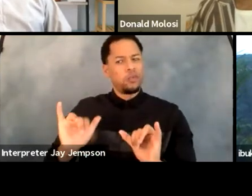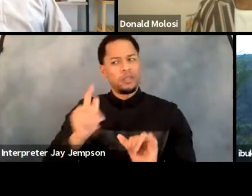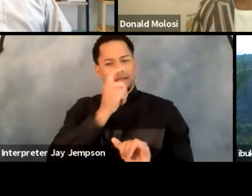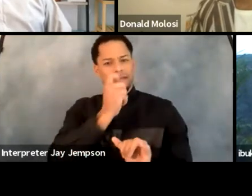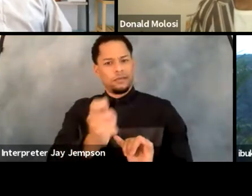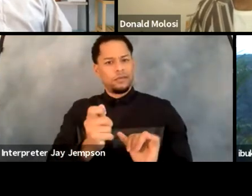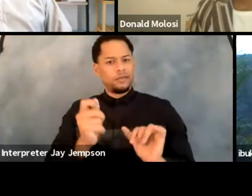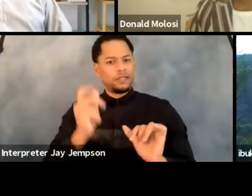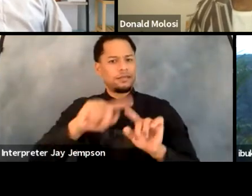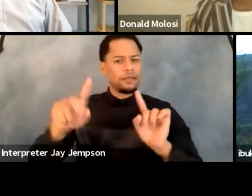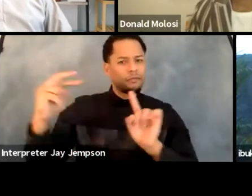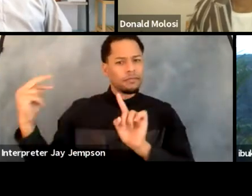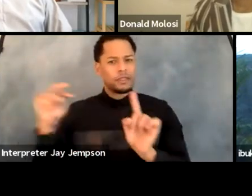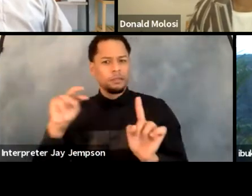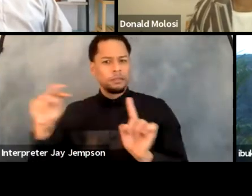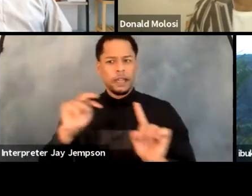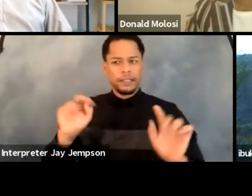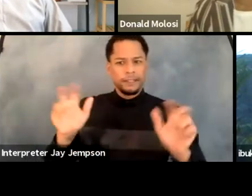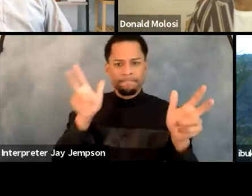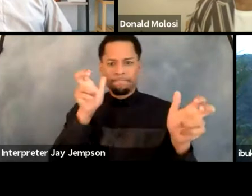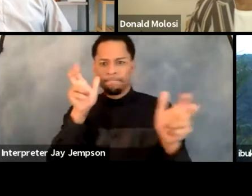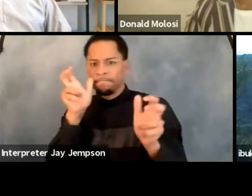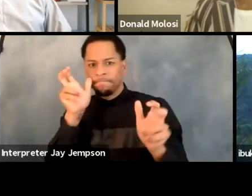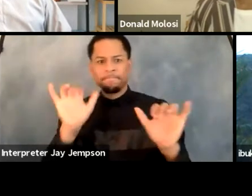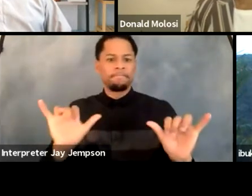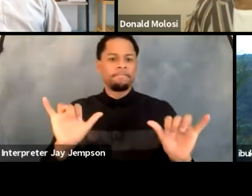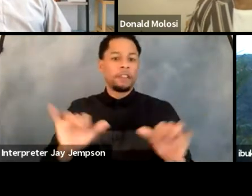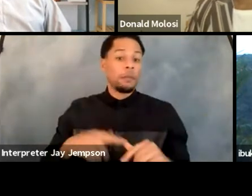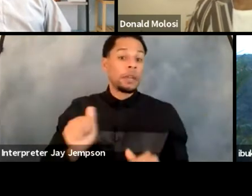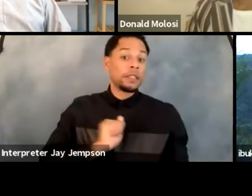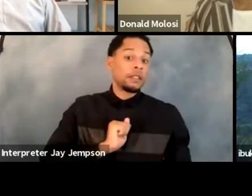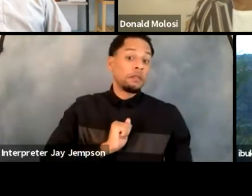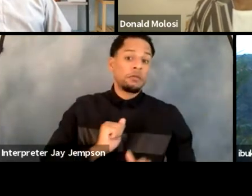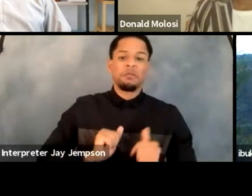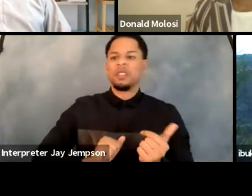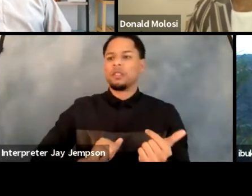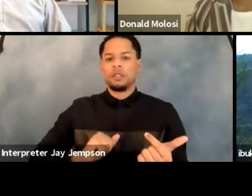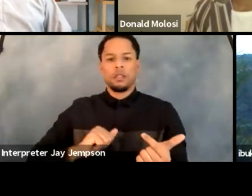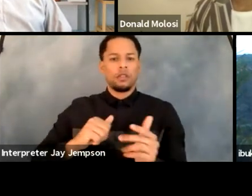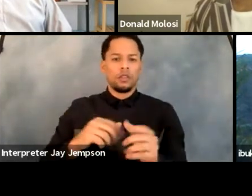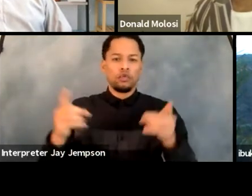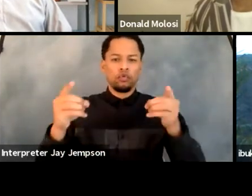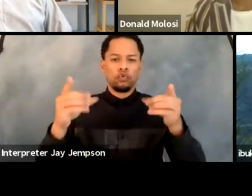for me, I've been a theater director for many years,